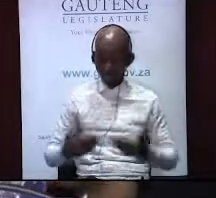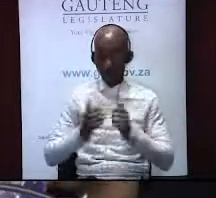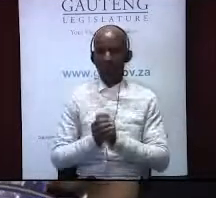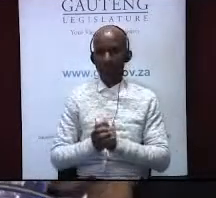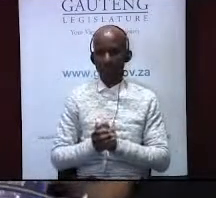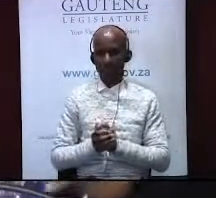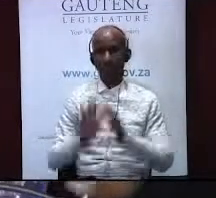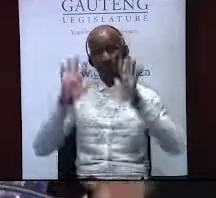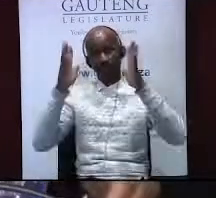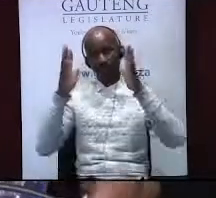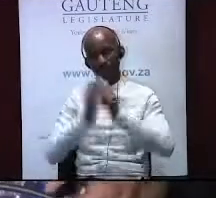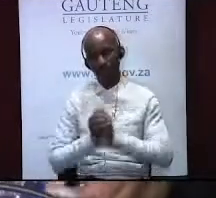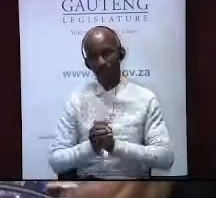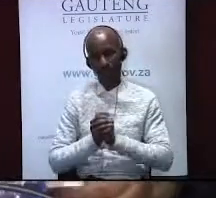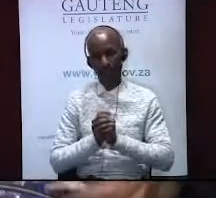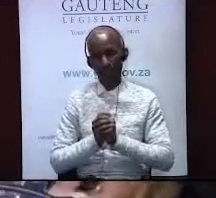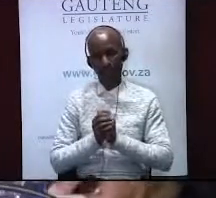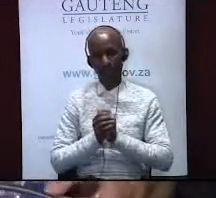Hallelujah.